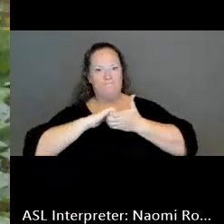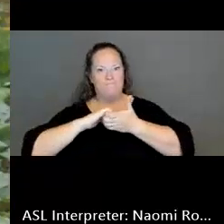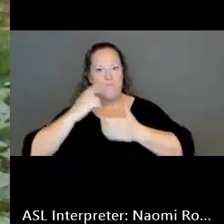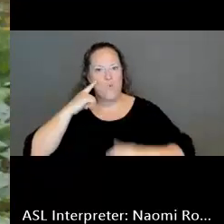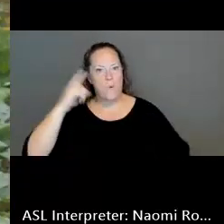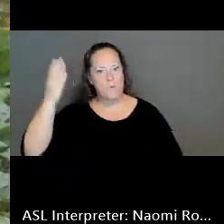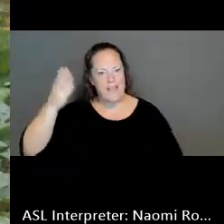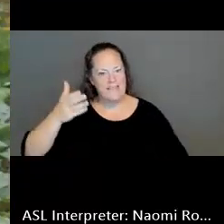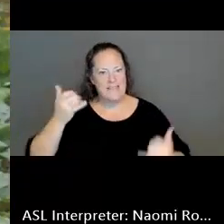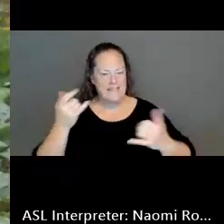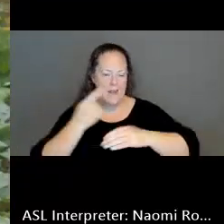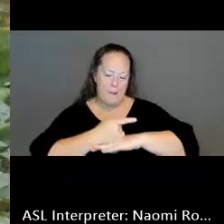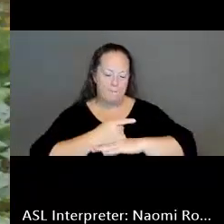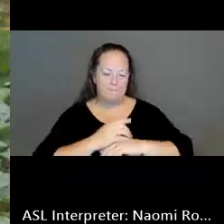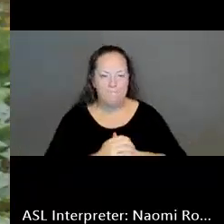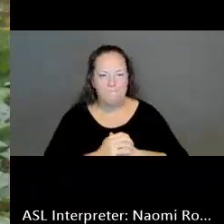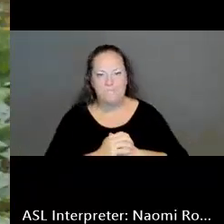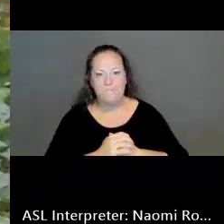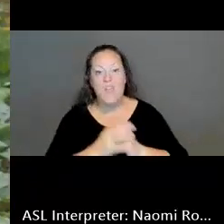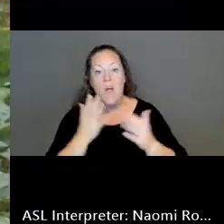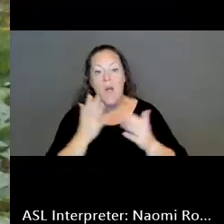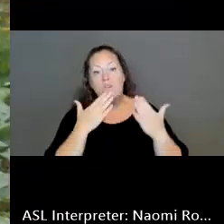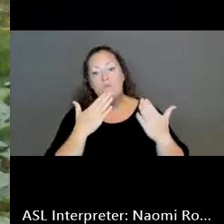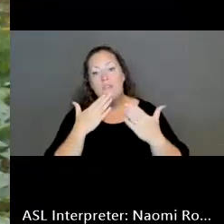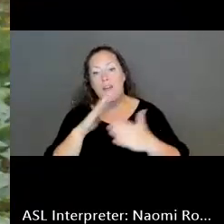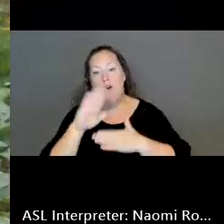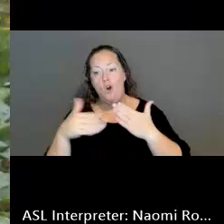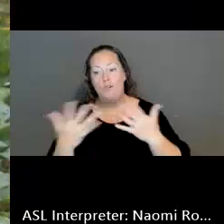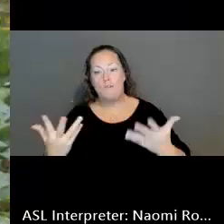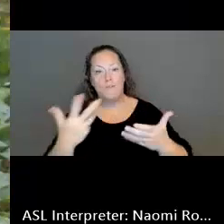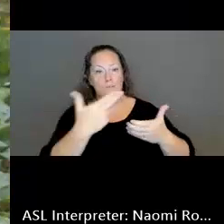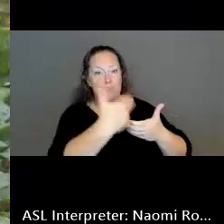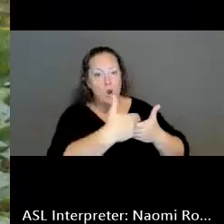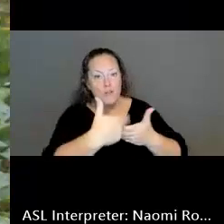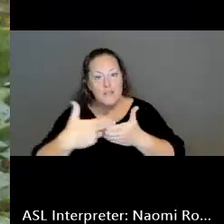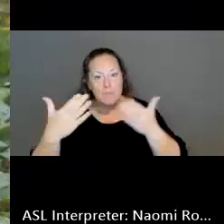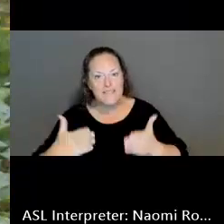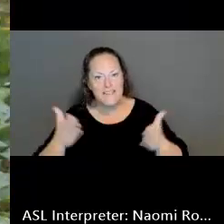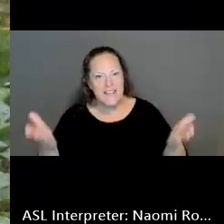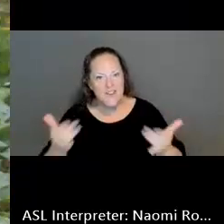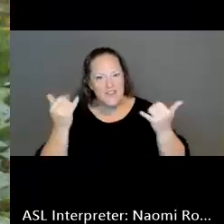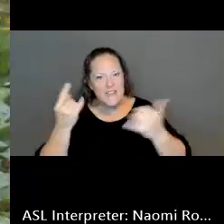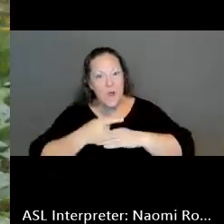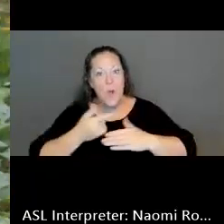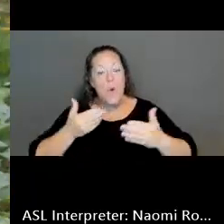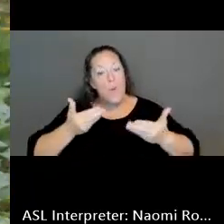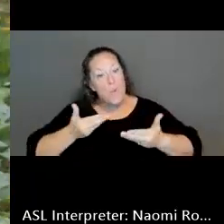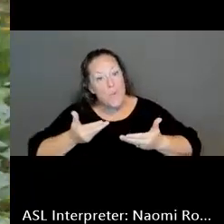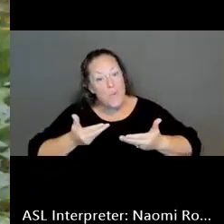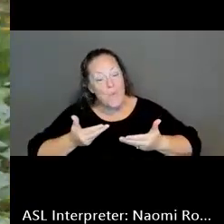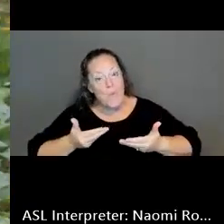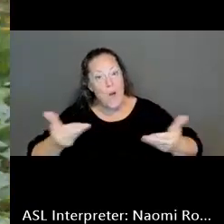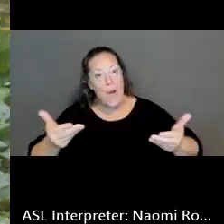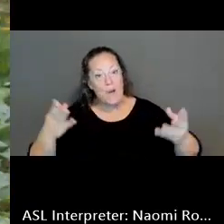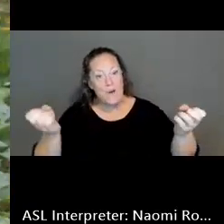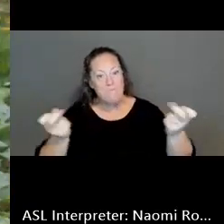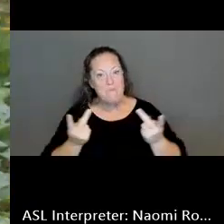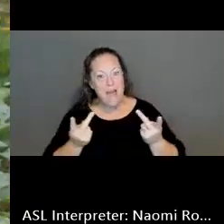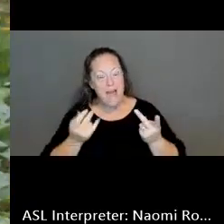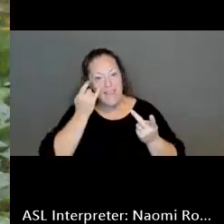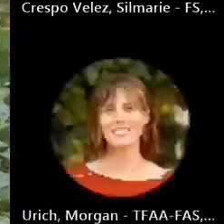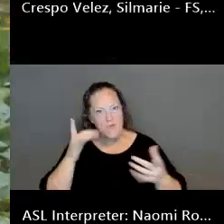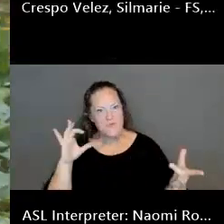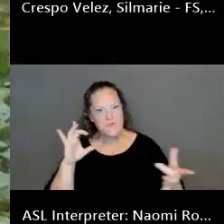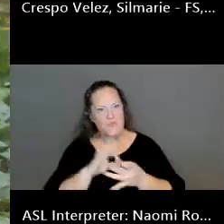material. And I'd like to thank all the participants that are here today. Welcome back, those that may have joined us last week when we had a